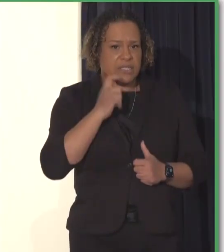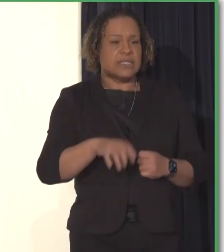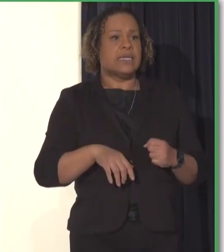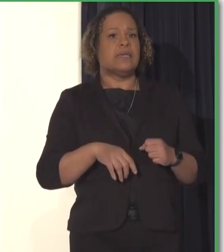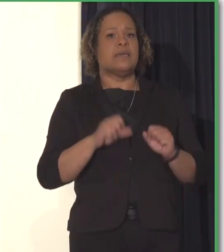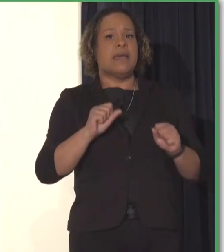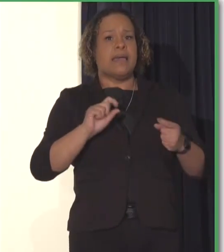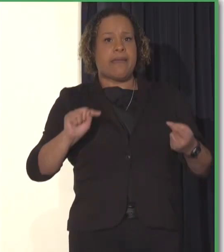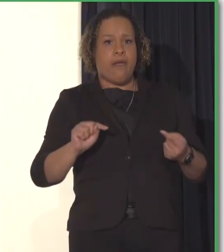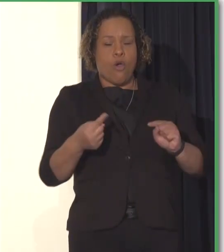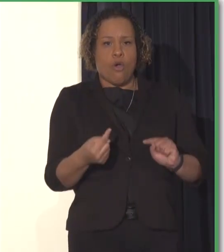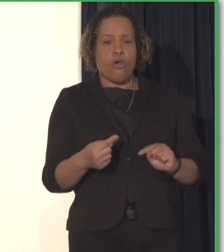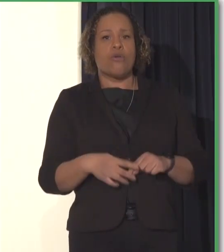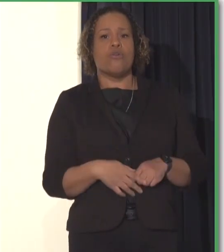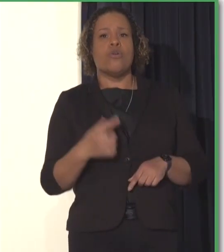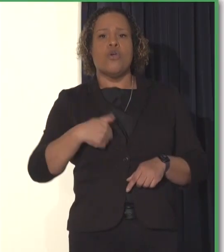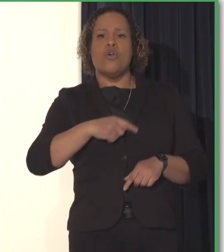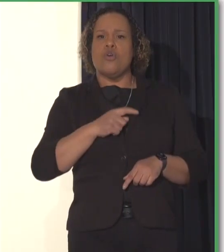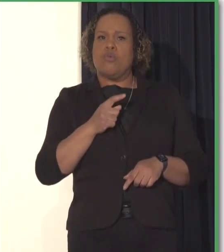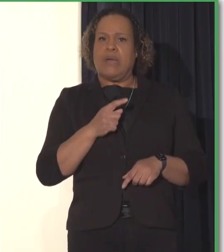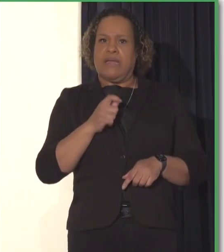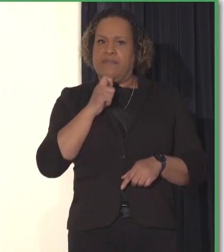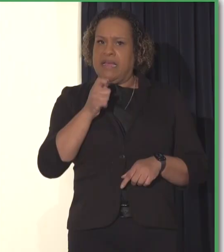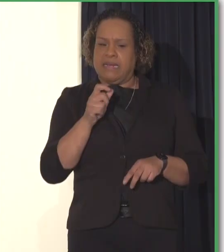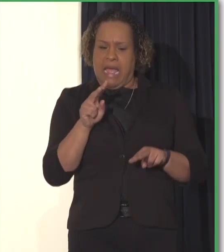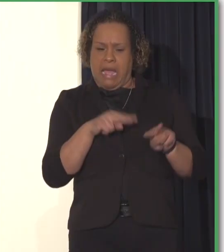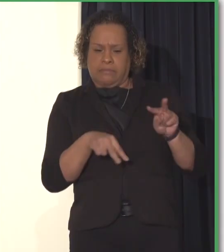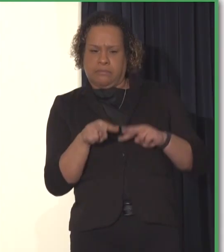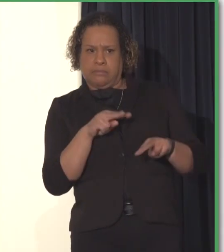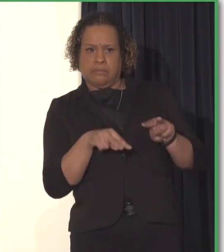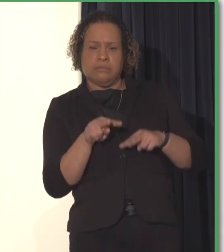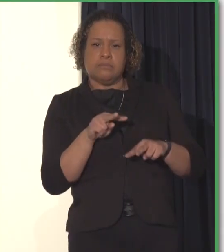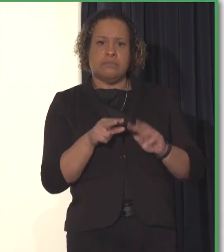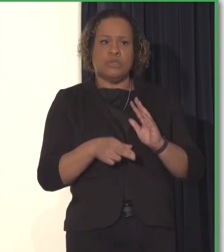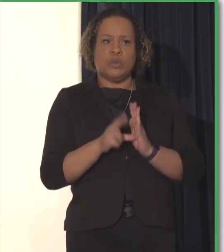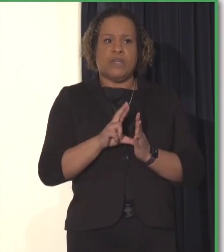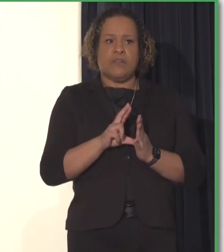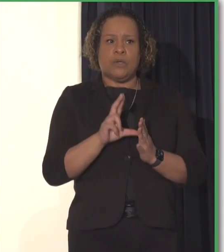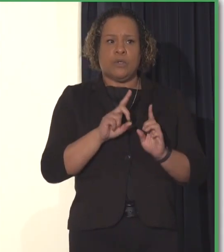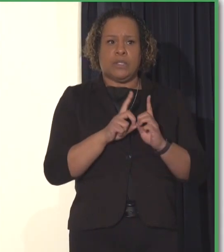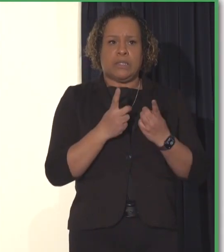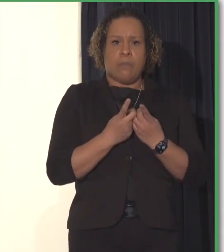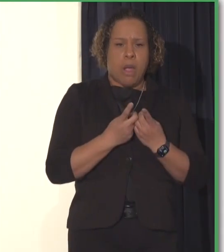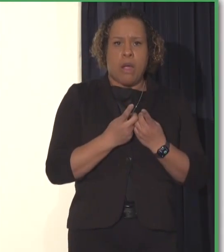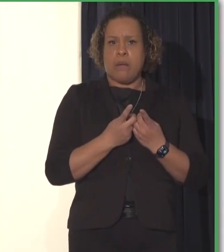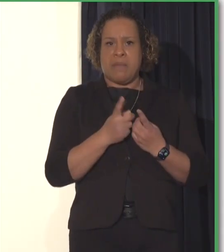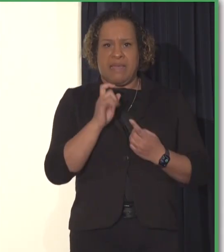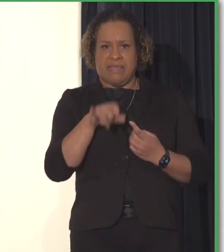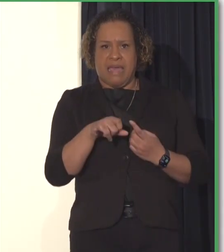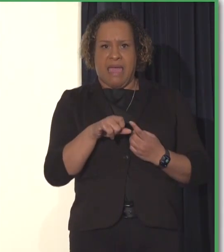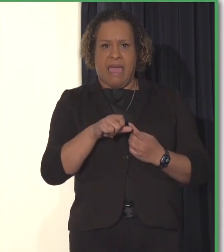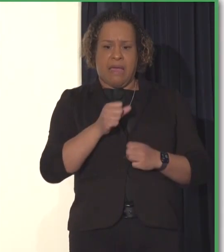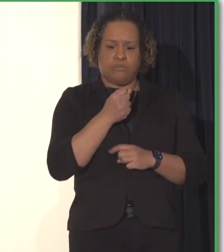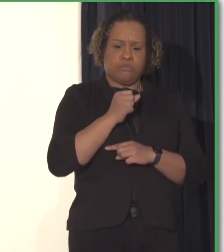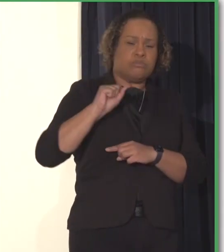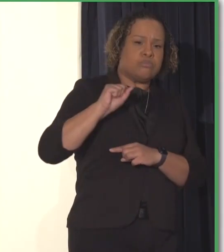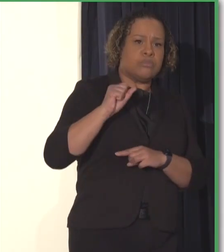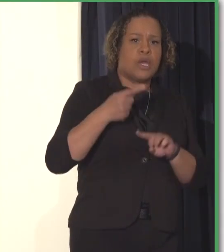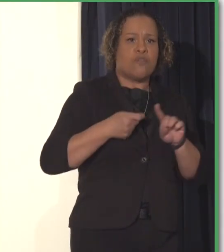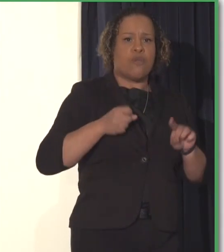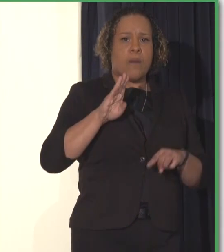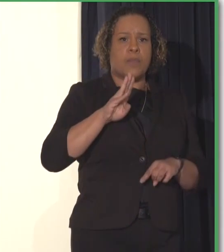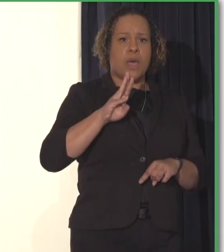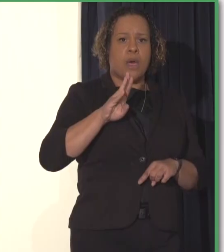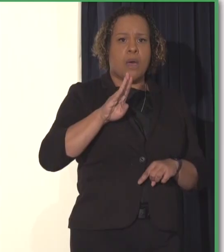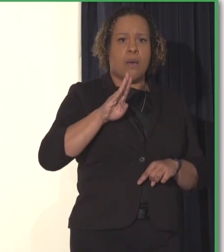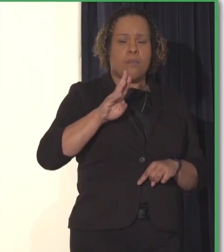And we have not looked at departments that have pushed back from the BolaWrap, nor